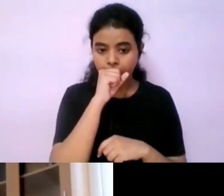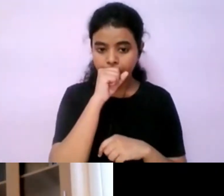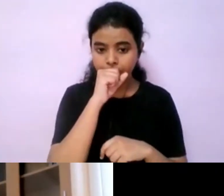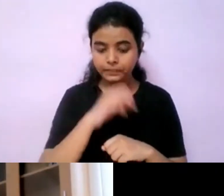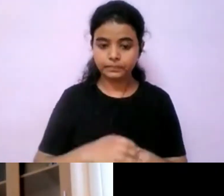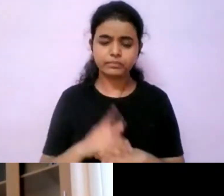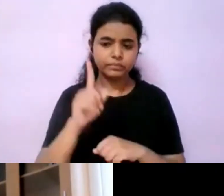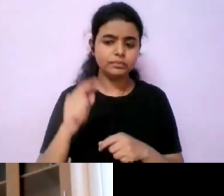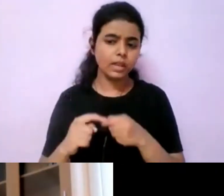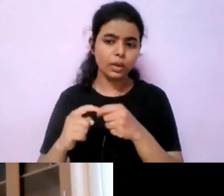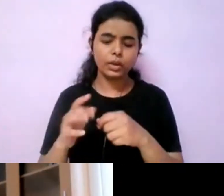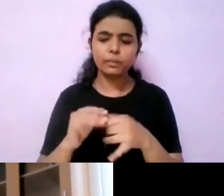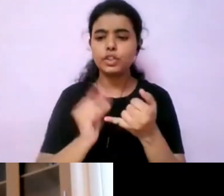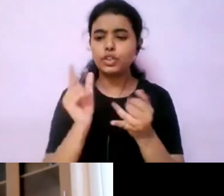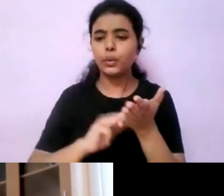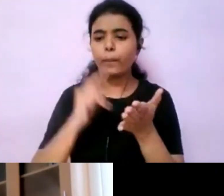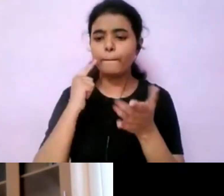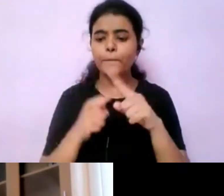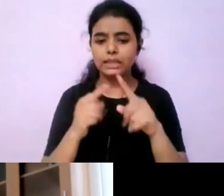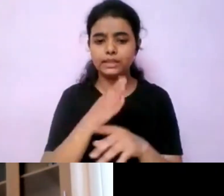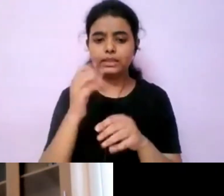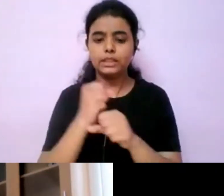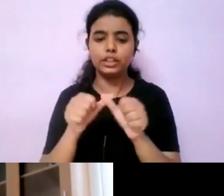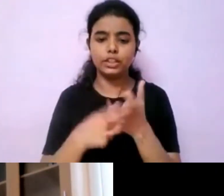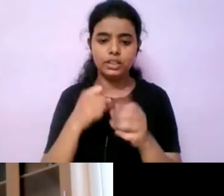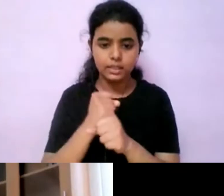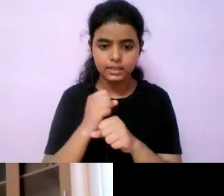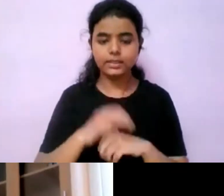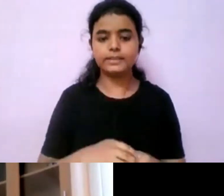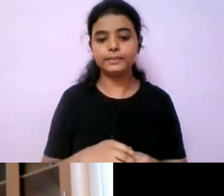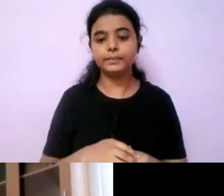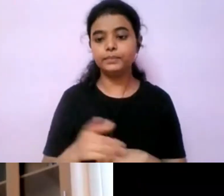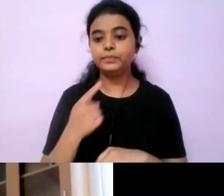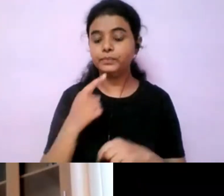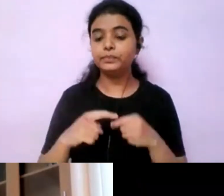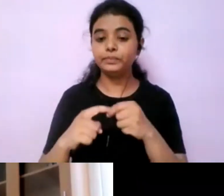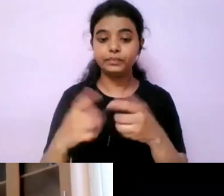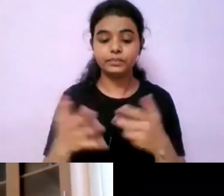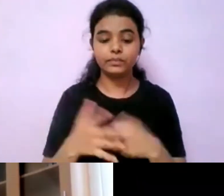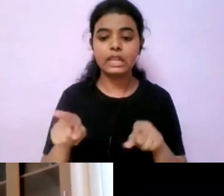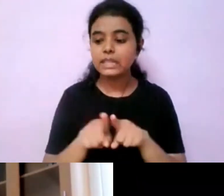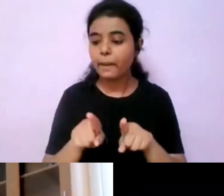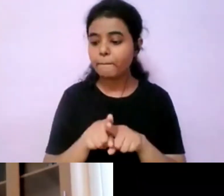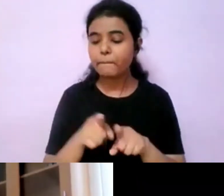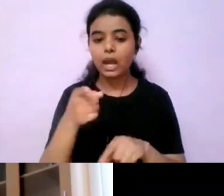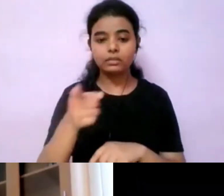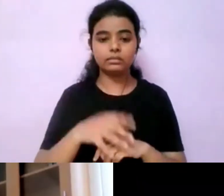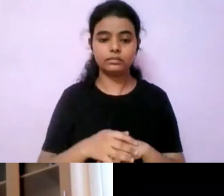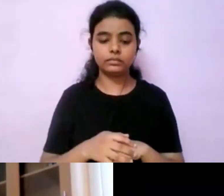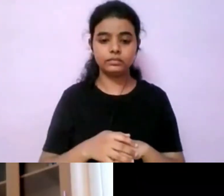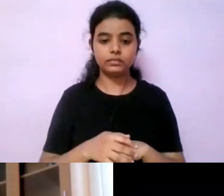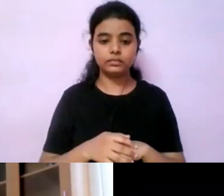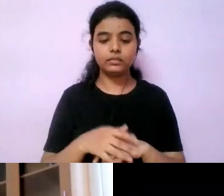There's one question from Sumit Garg, which says, how can literature as a tool help us have a